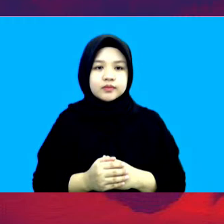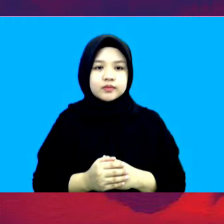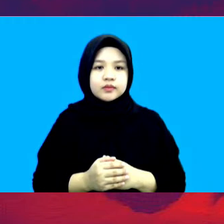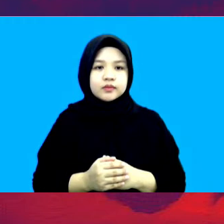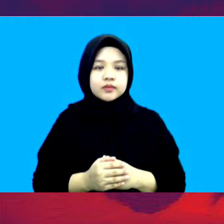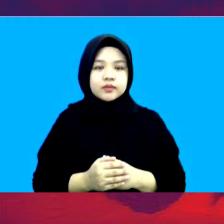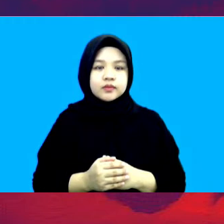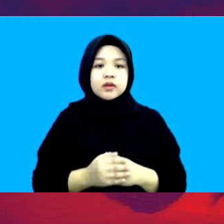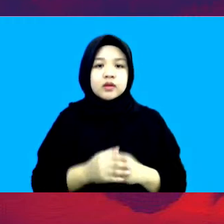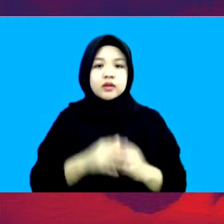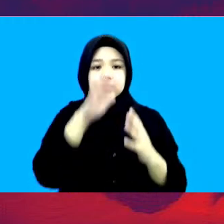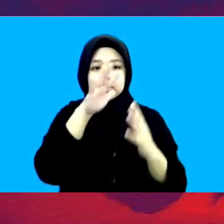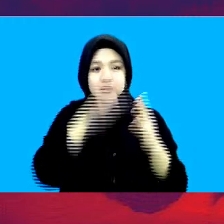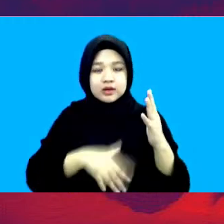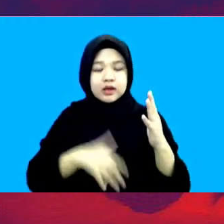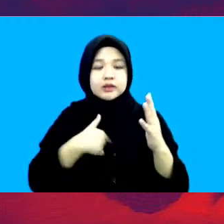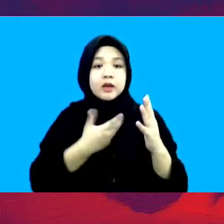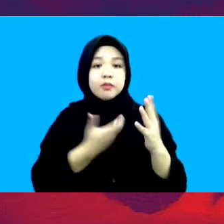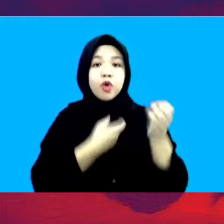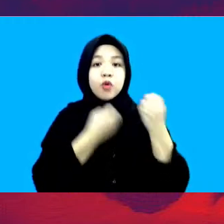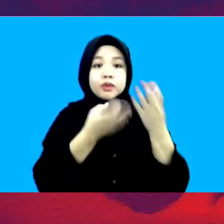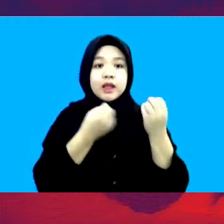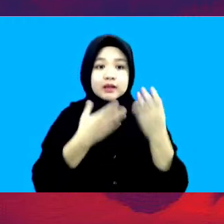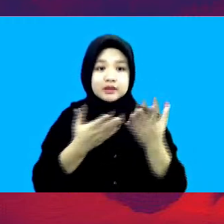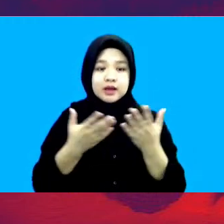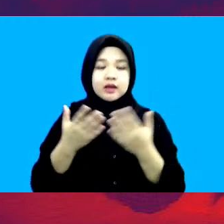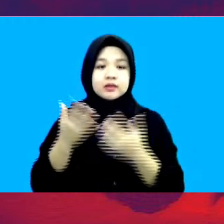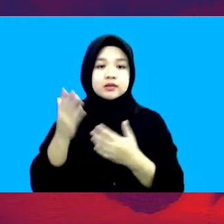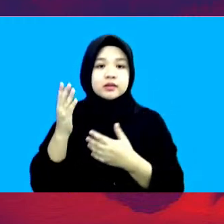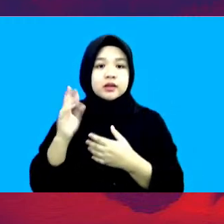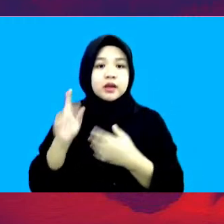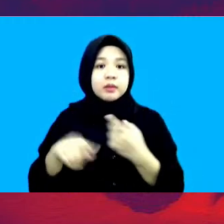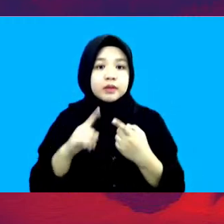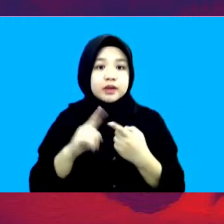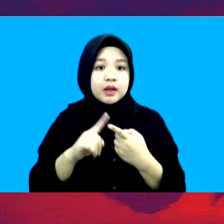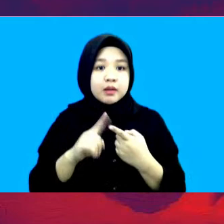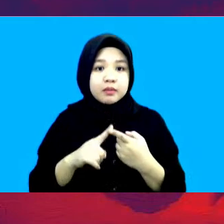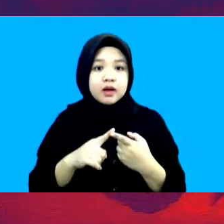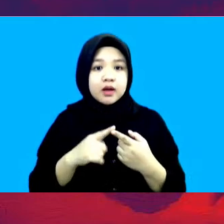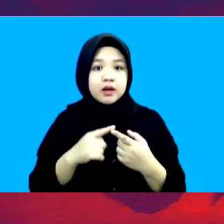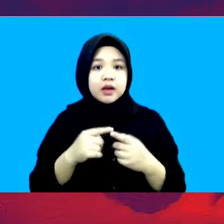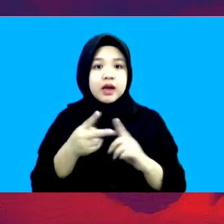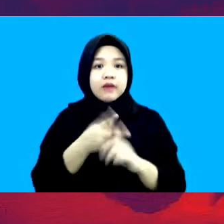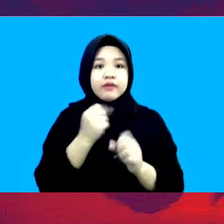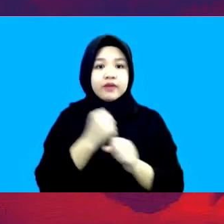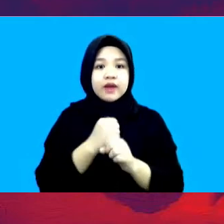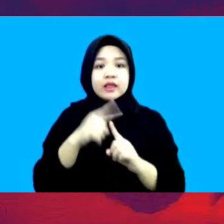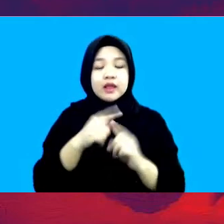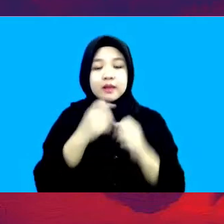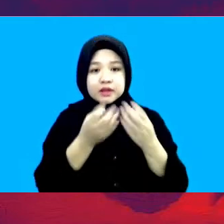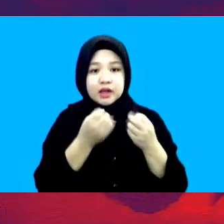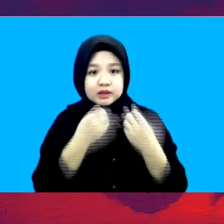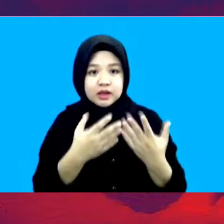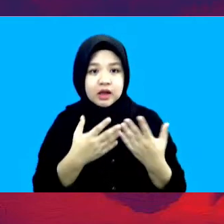Great. Thank you for that, Sabina. Recently, Sabina, it's not that recent now. How long was it?